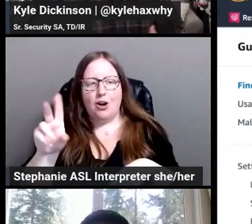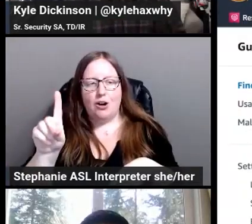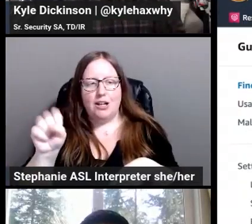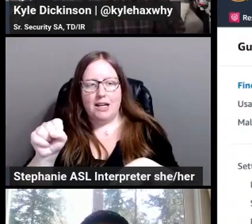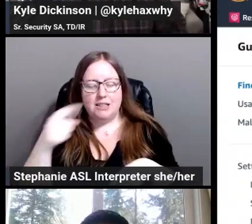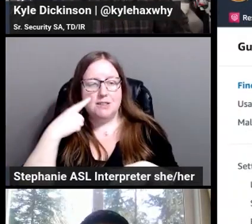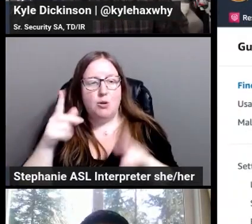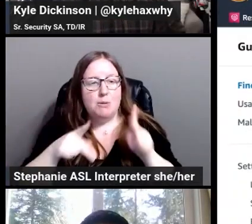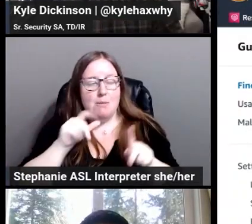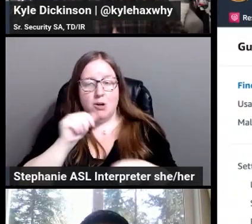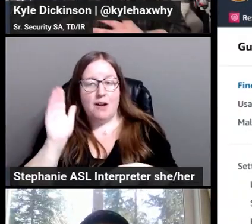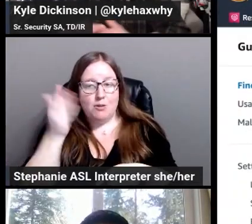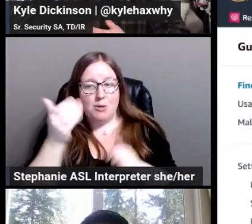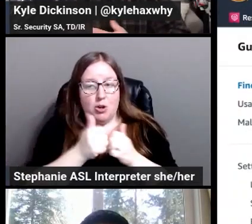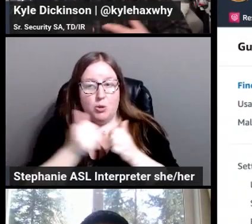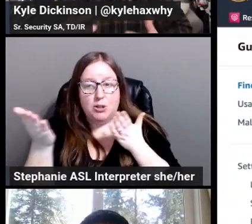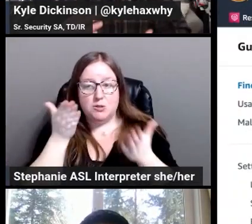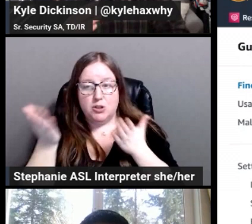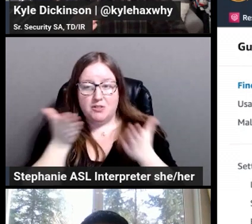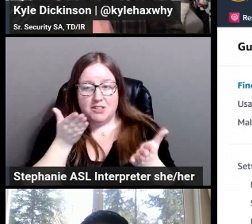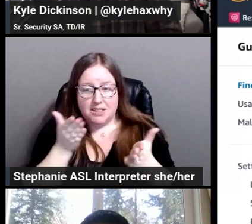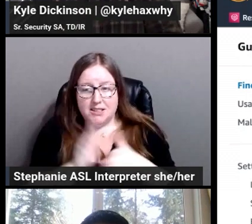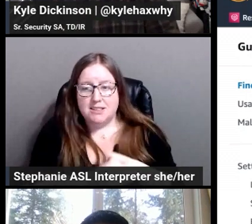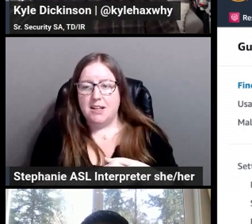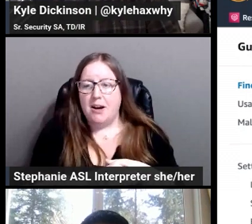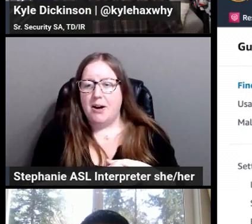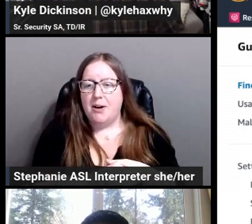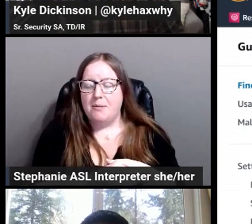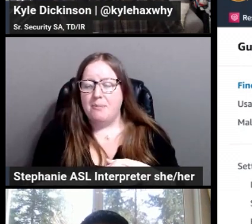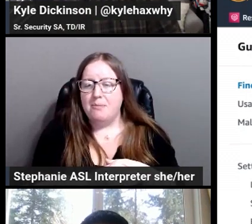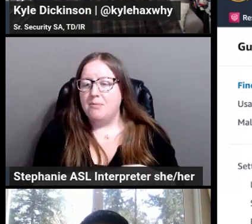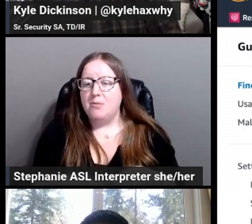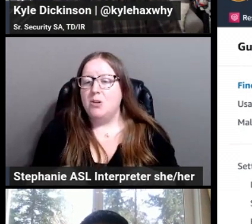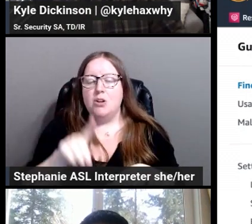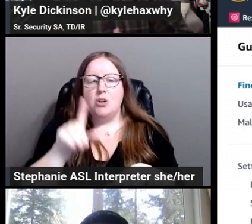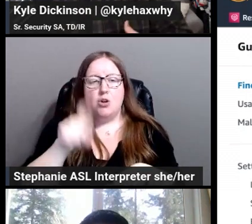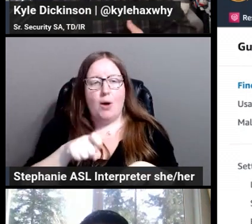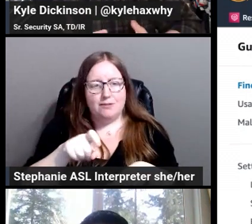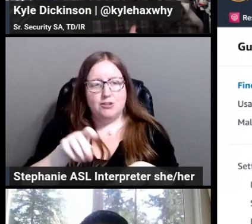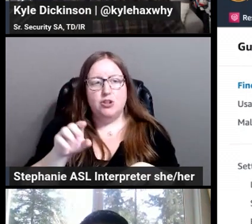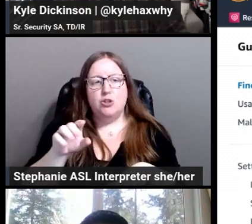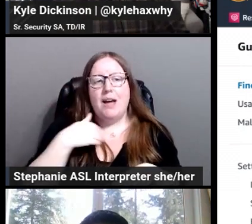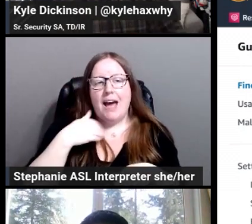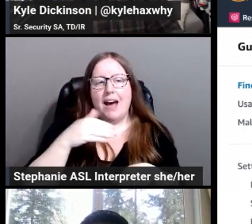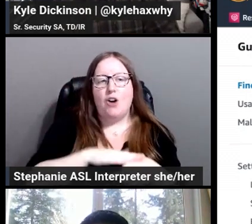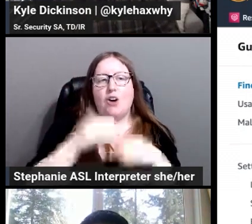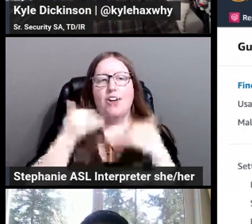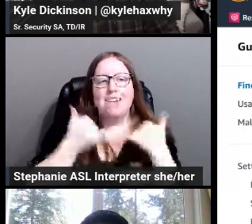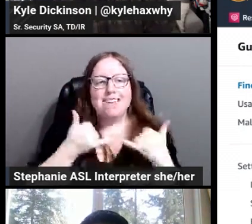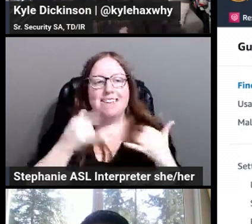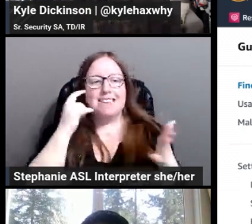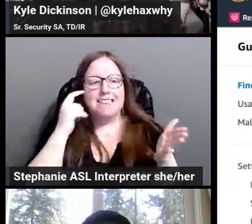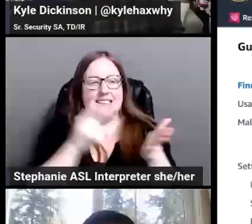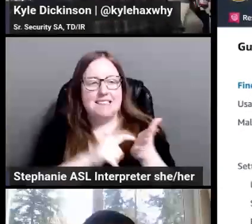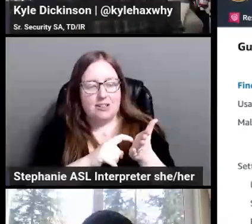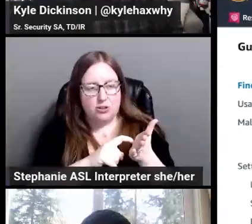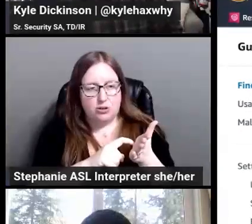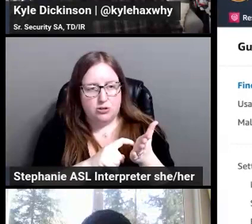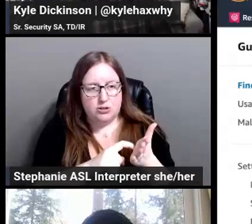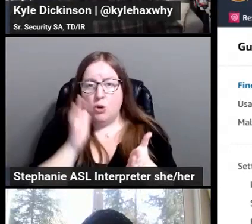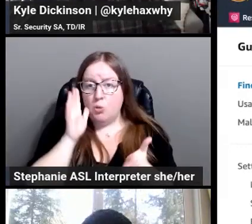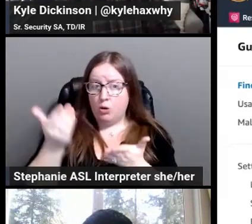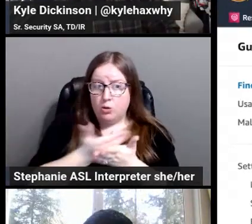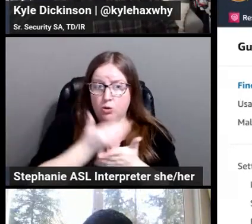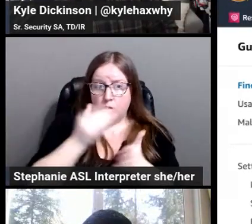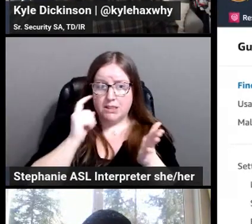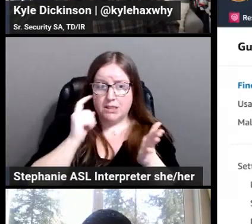not familiar with those services. Again, this is something that you'll need to enable on existing detectors. Will new detectors